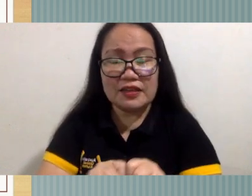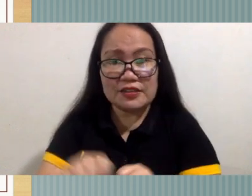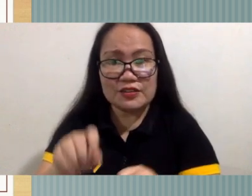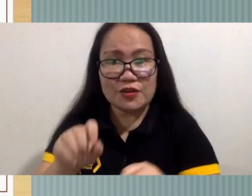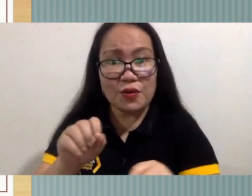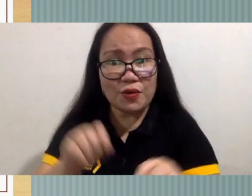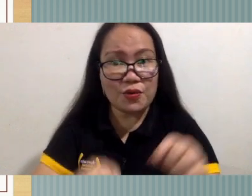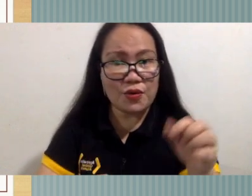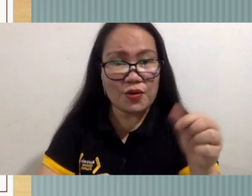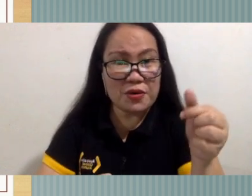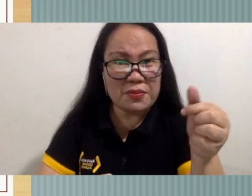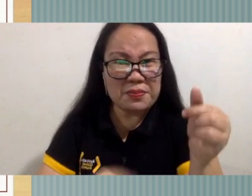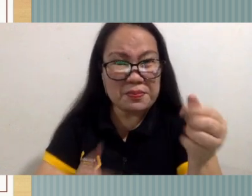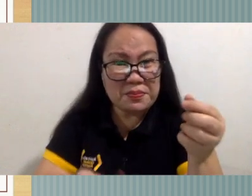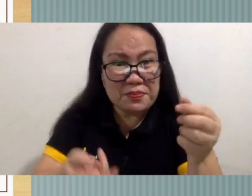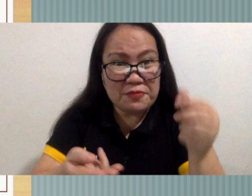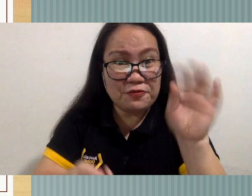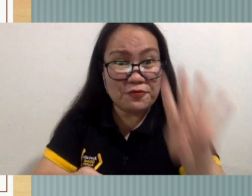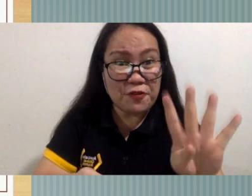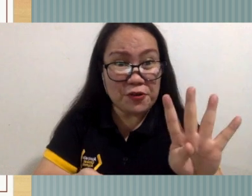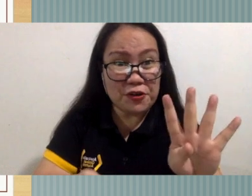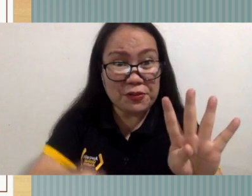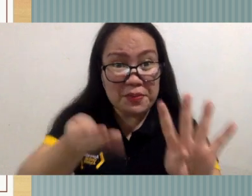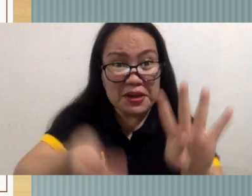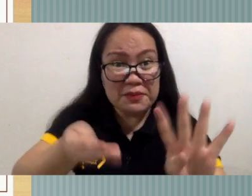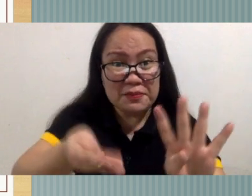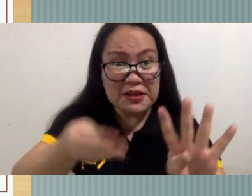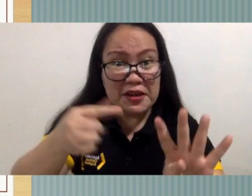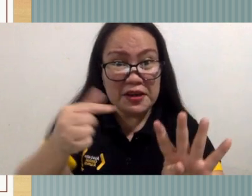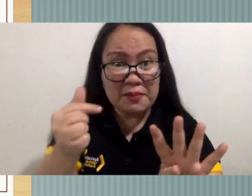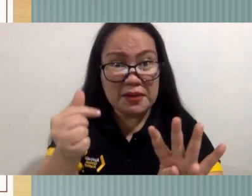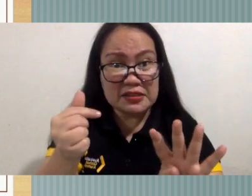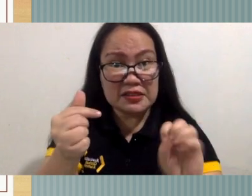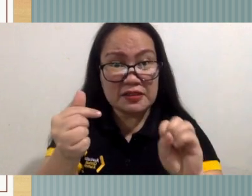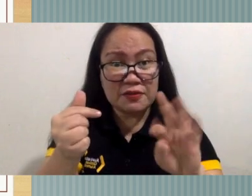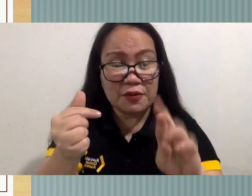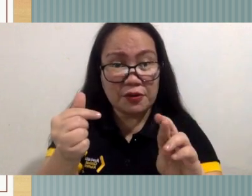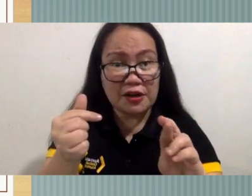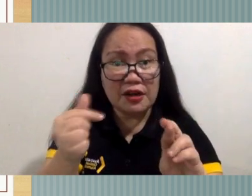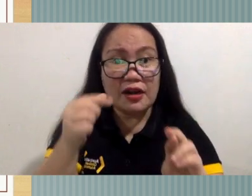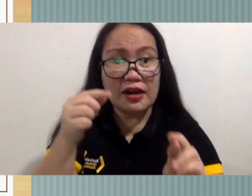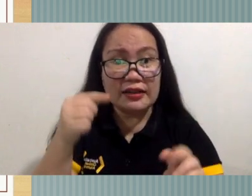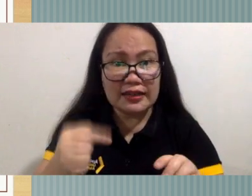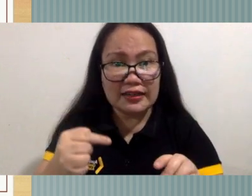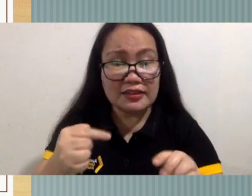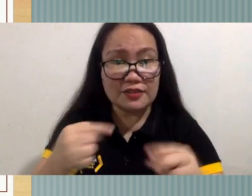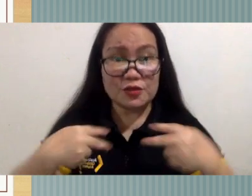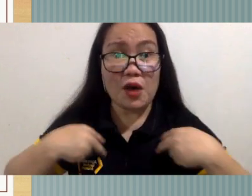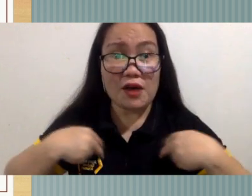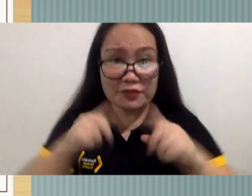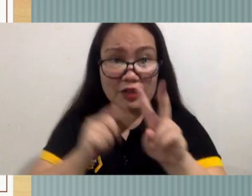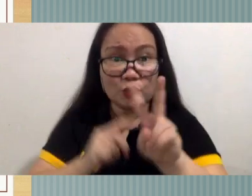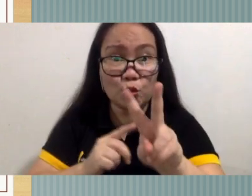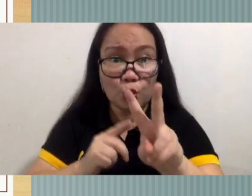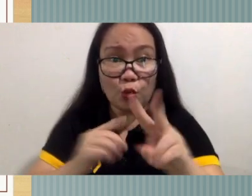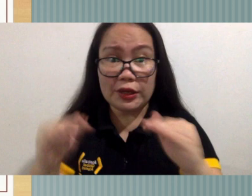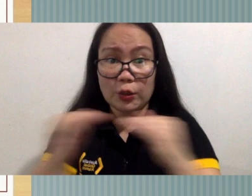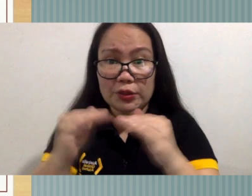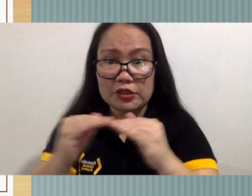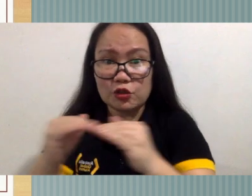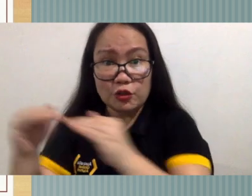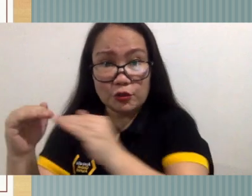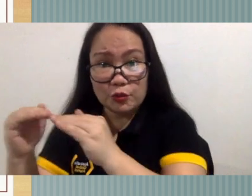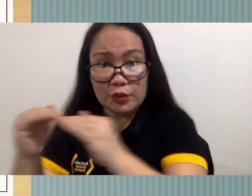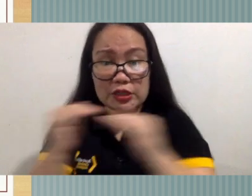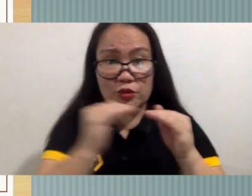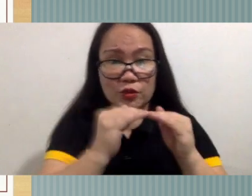So, since 4 may be positive or negative, therefore, we will have two